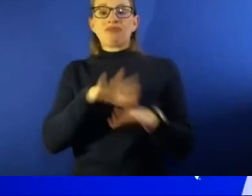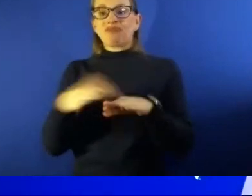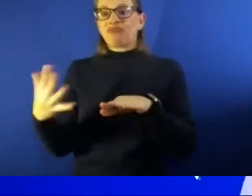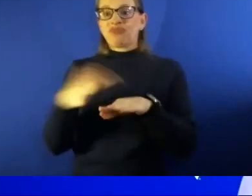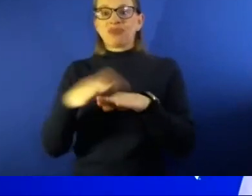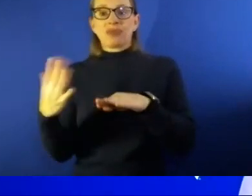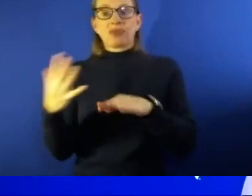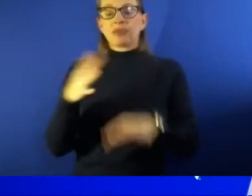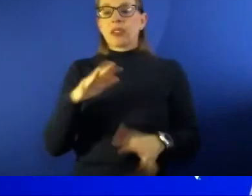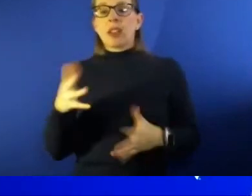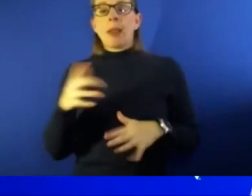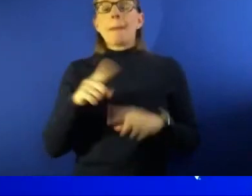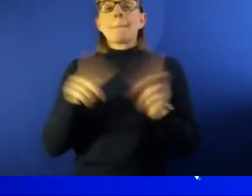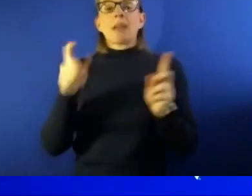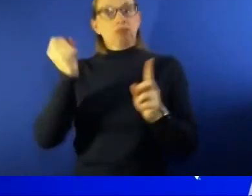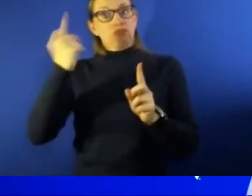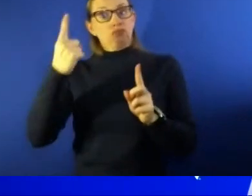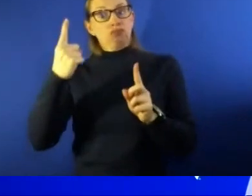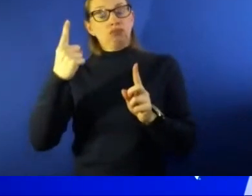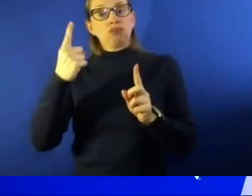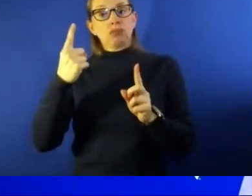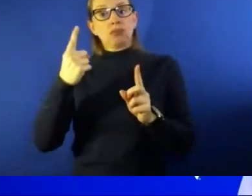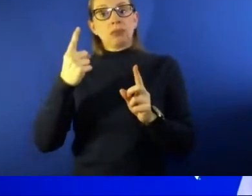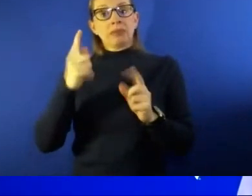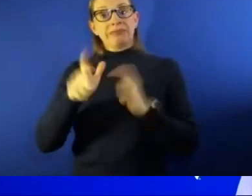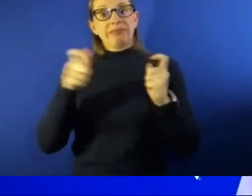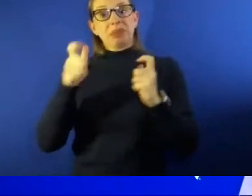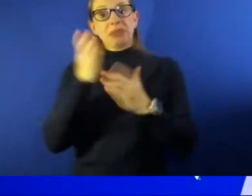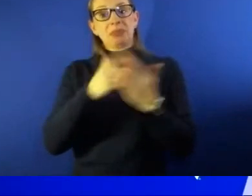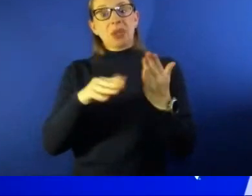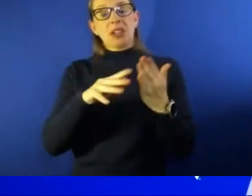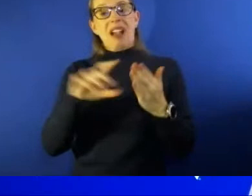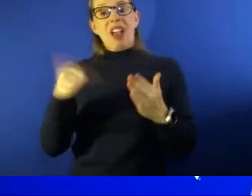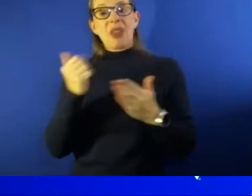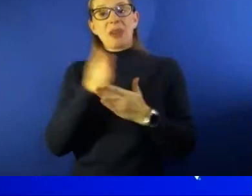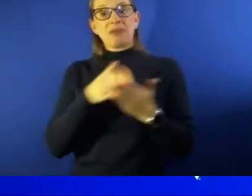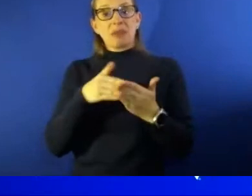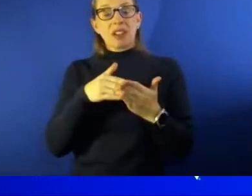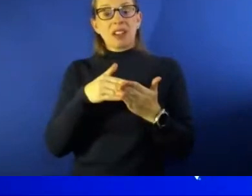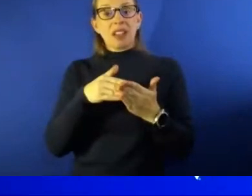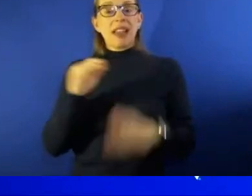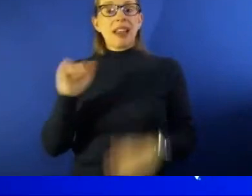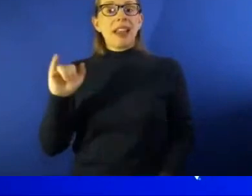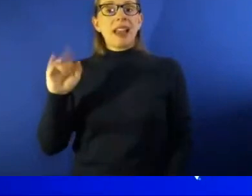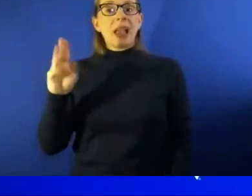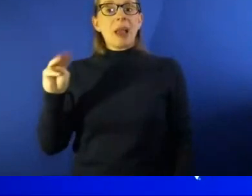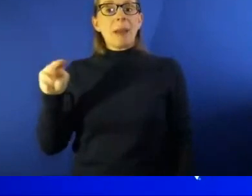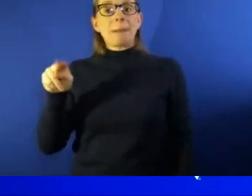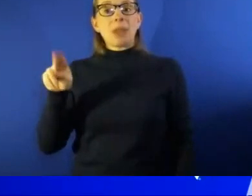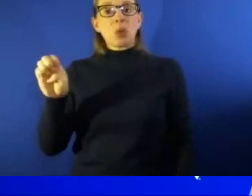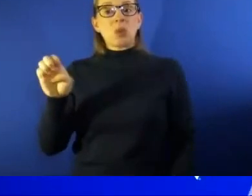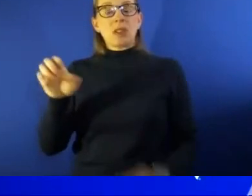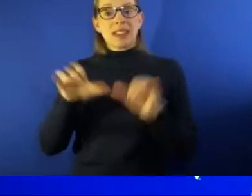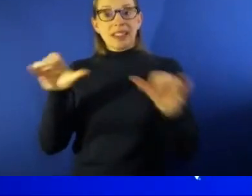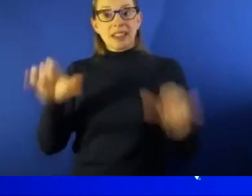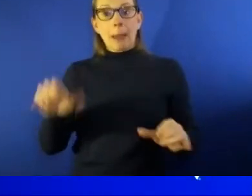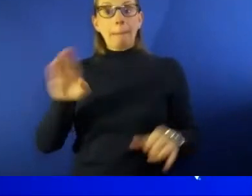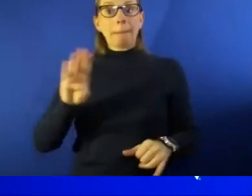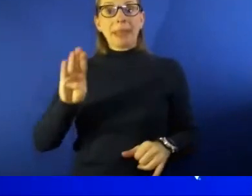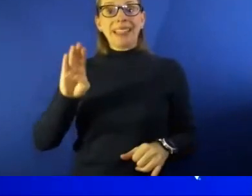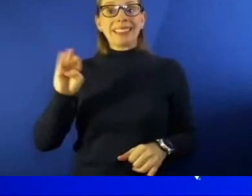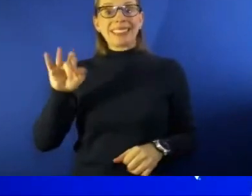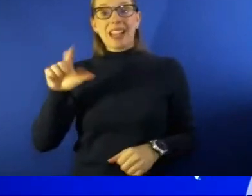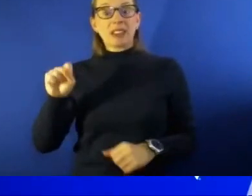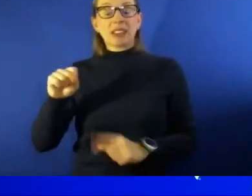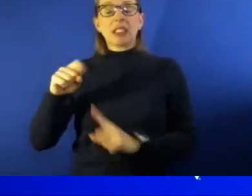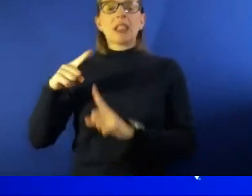that there is that other larger component or other component of the immune system, and it's not just the B cells and antibodies, but it's the T cells